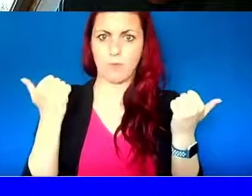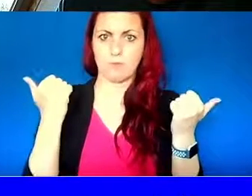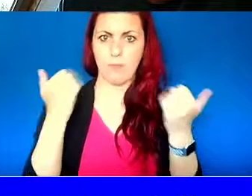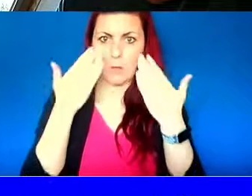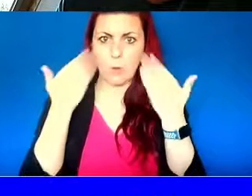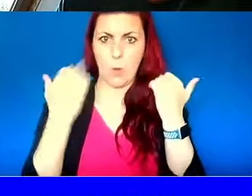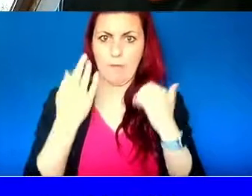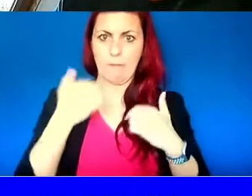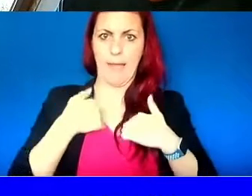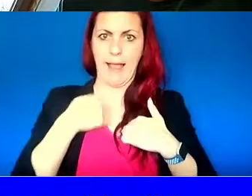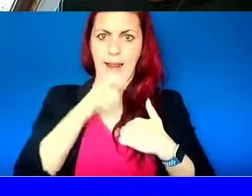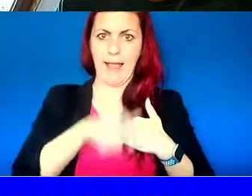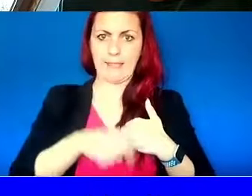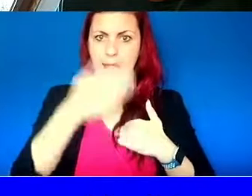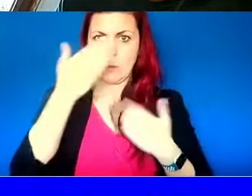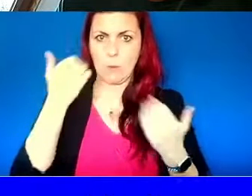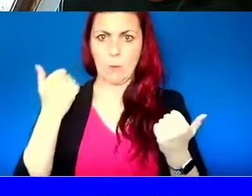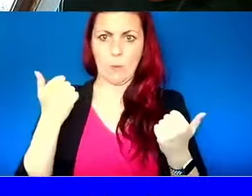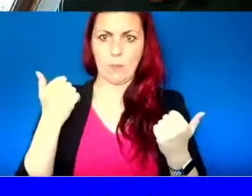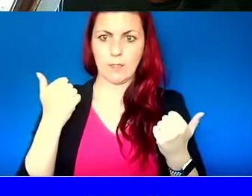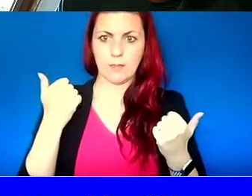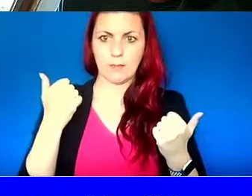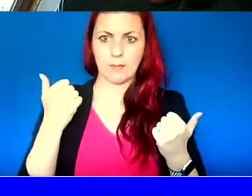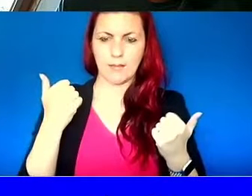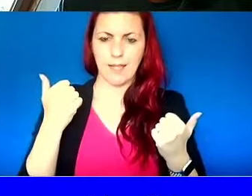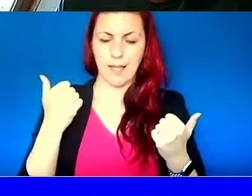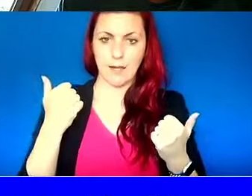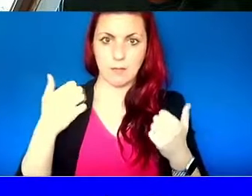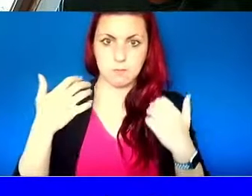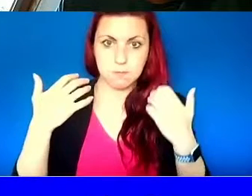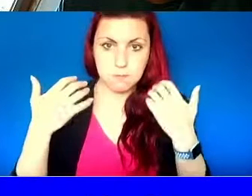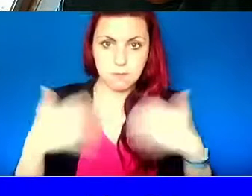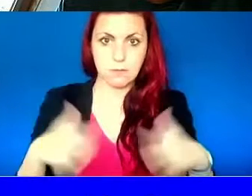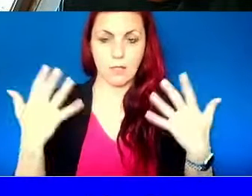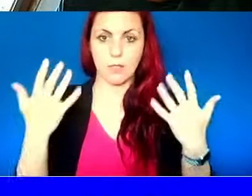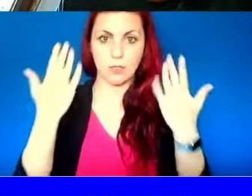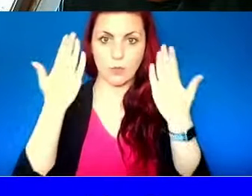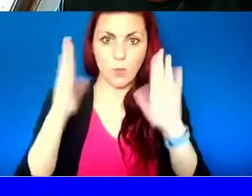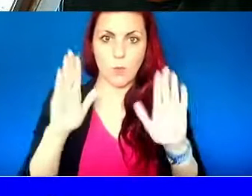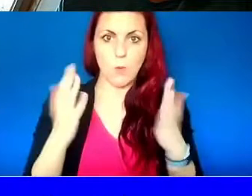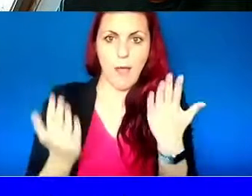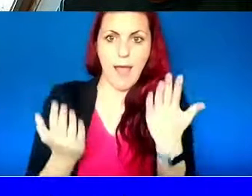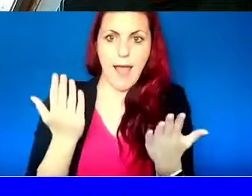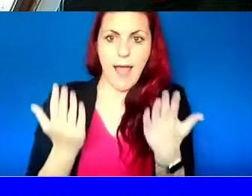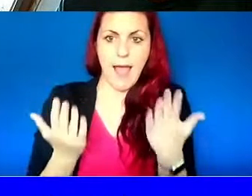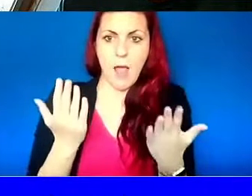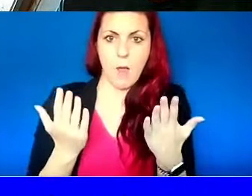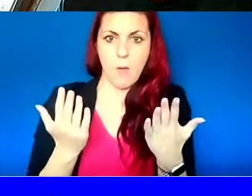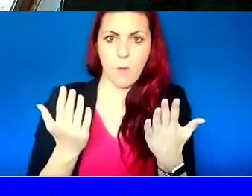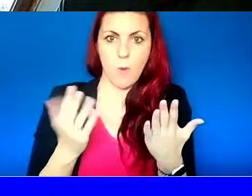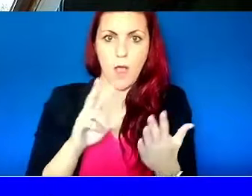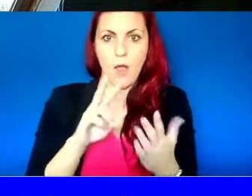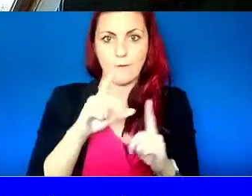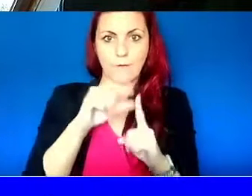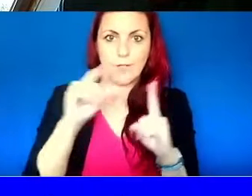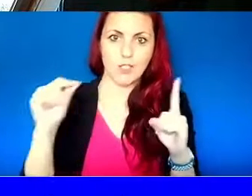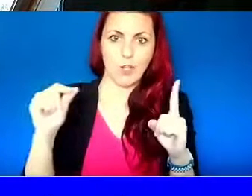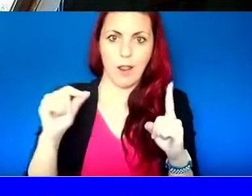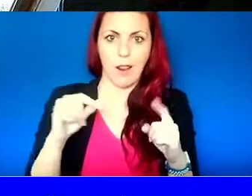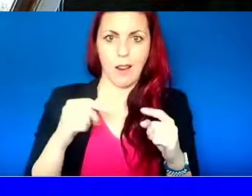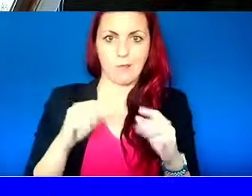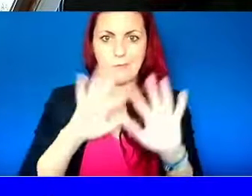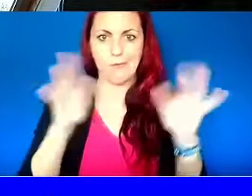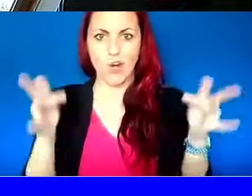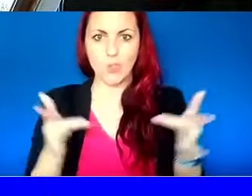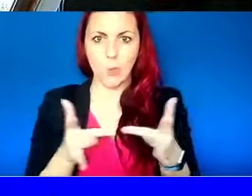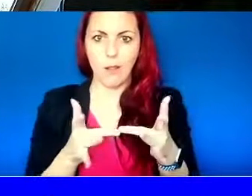that was his client. And I think that speaks volumes about how virtual justice is